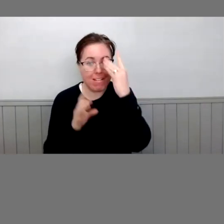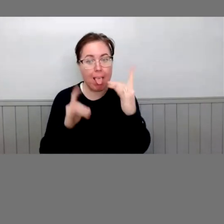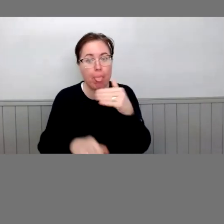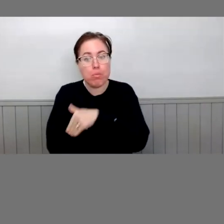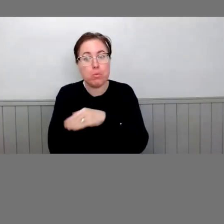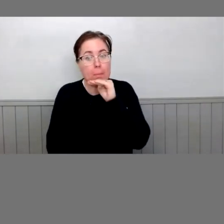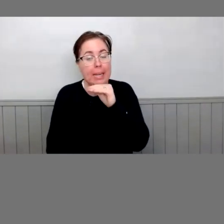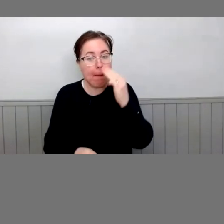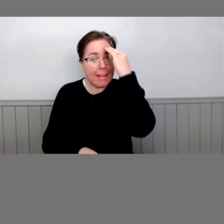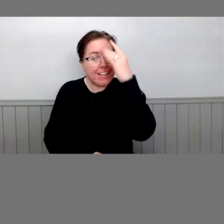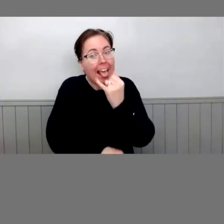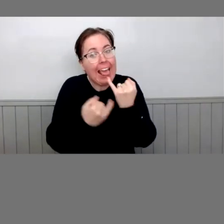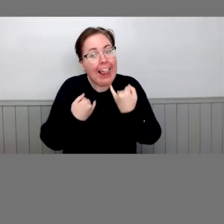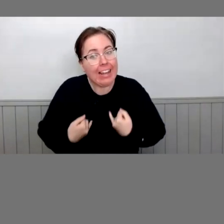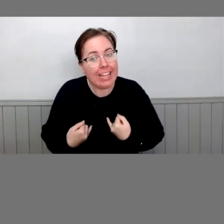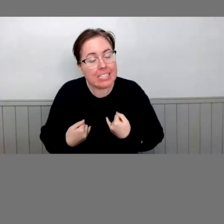mental illness?